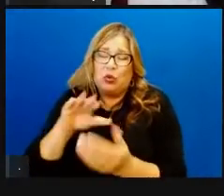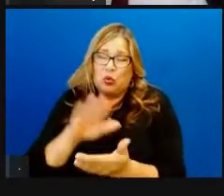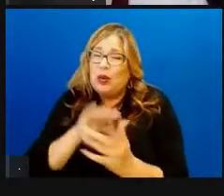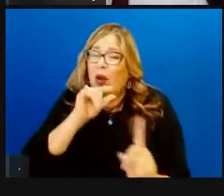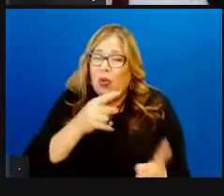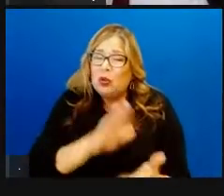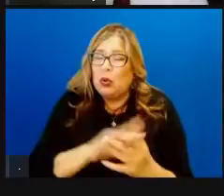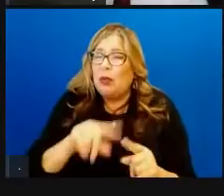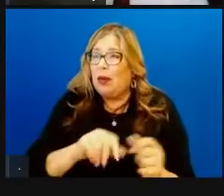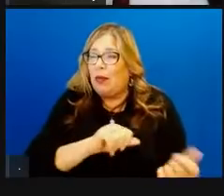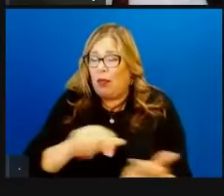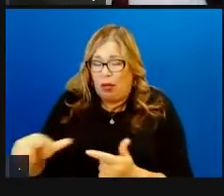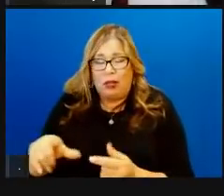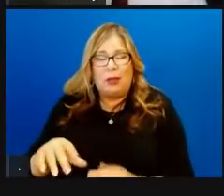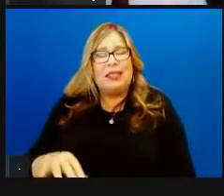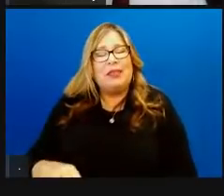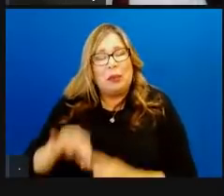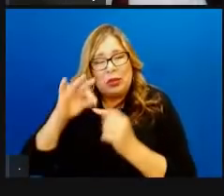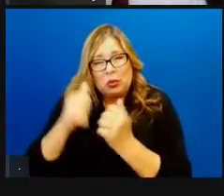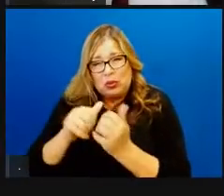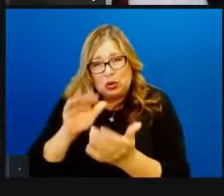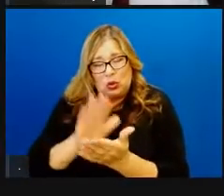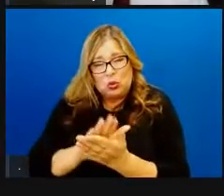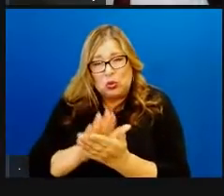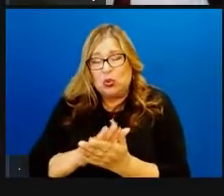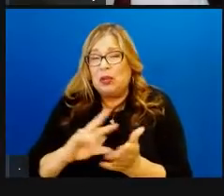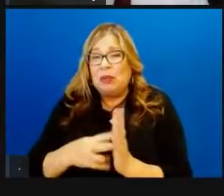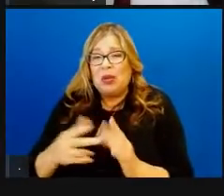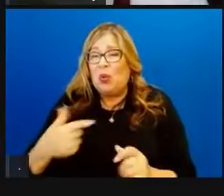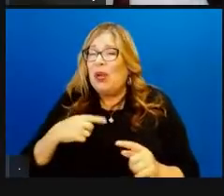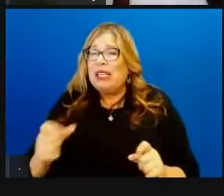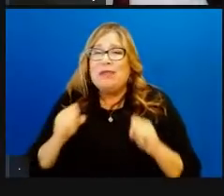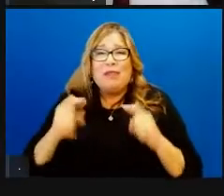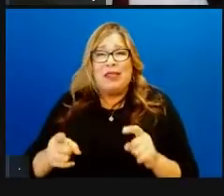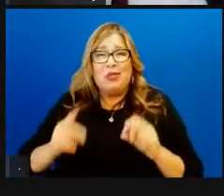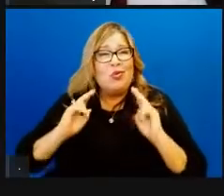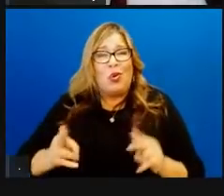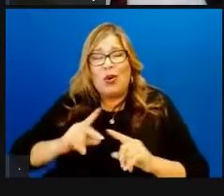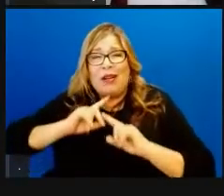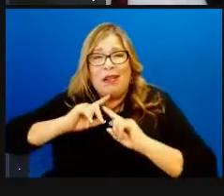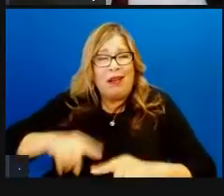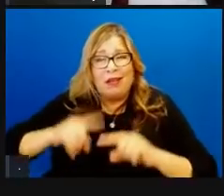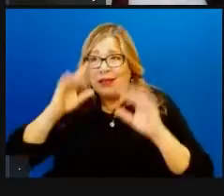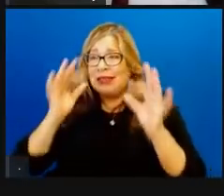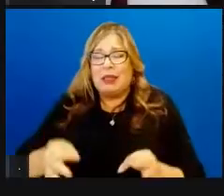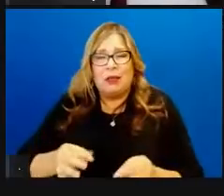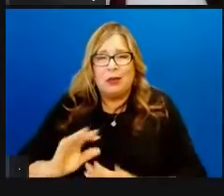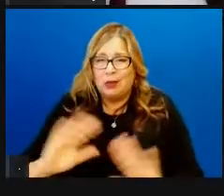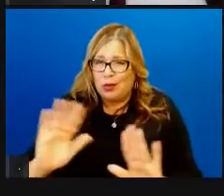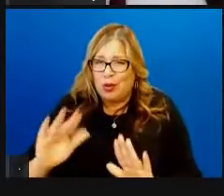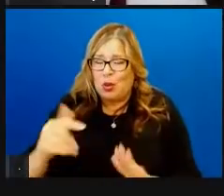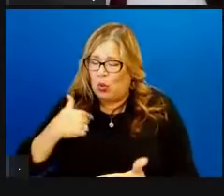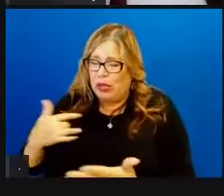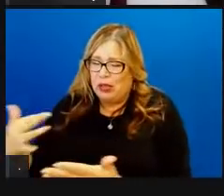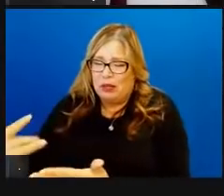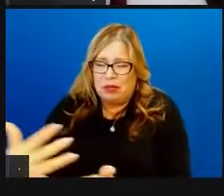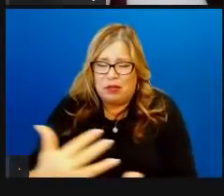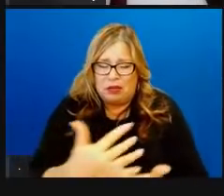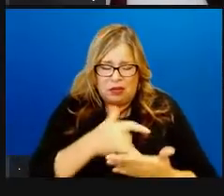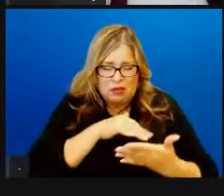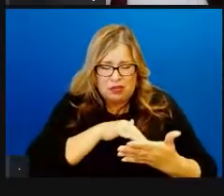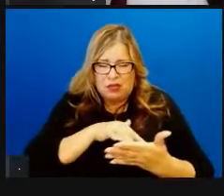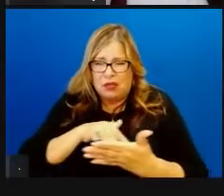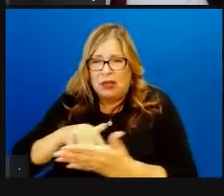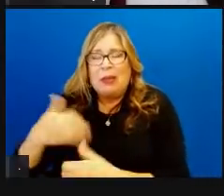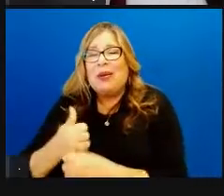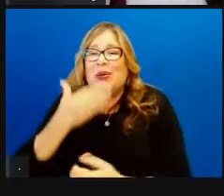don't make hasty decisions. We will take the collection of information together to make a decision that is good for California broadly. We